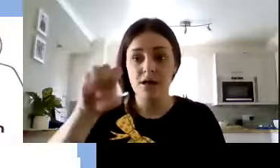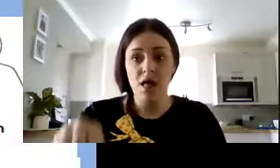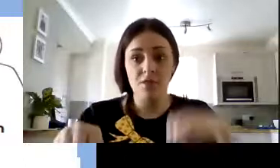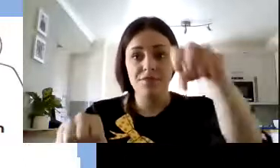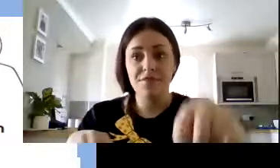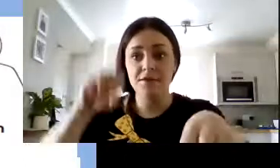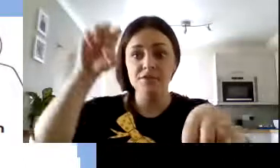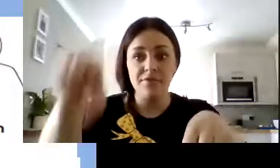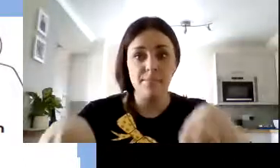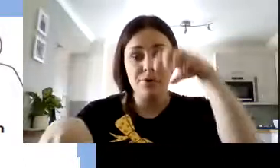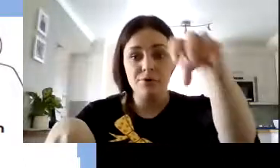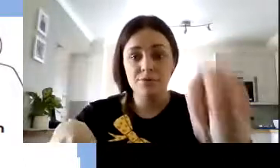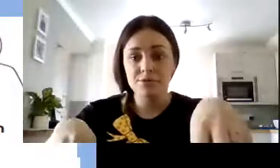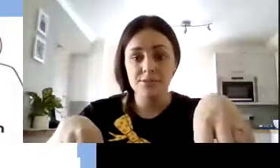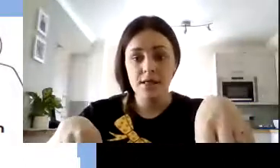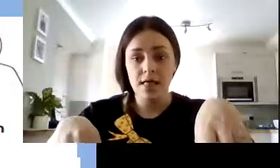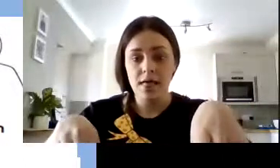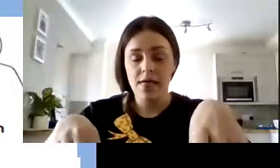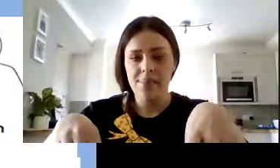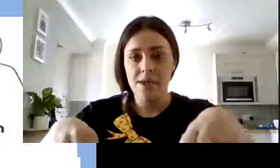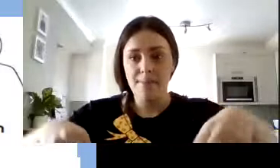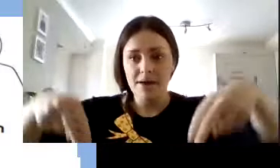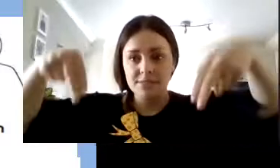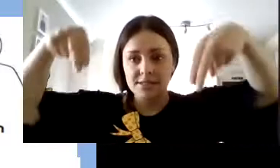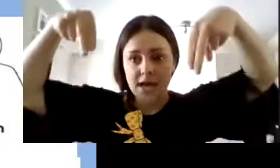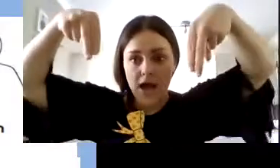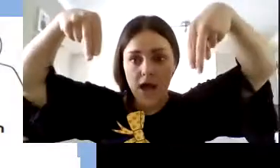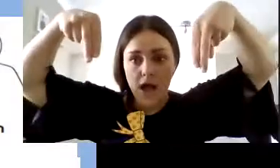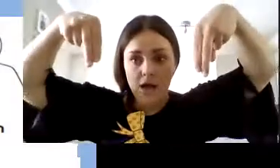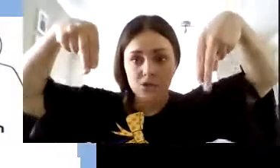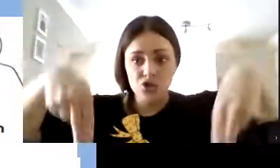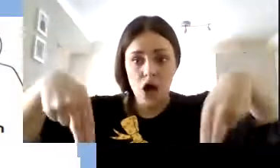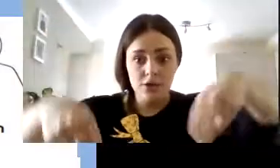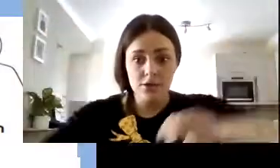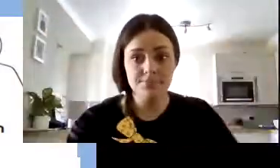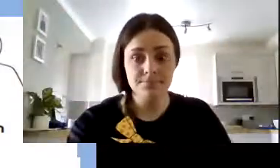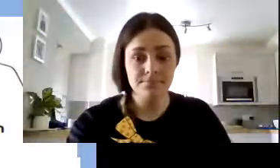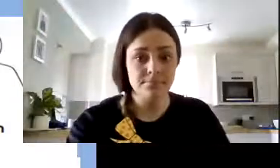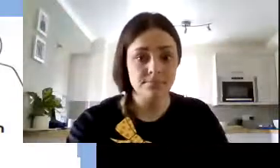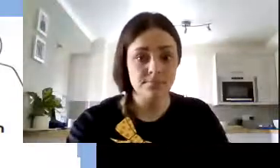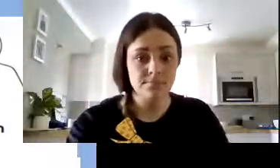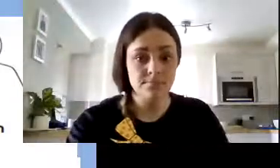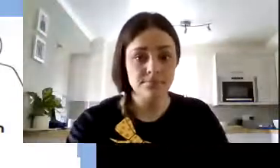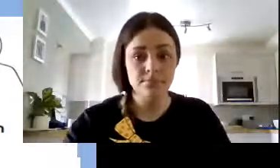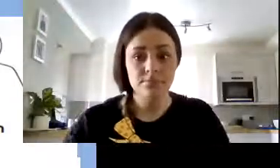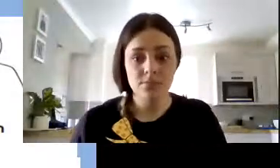bushes, on thundering paws, there bounded a dog.